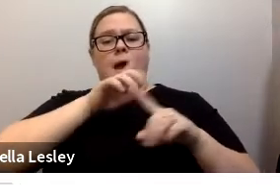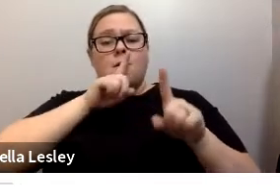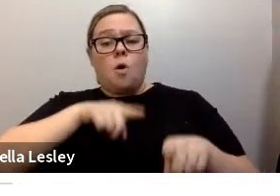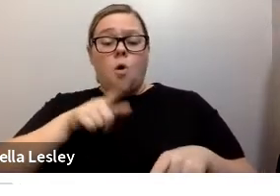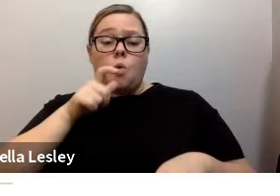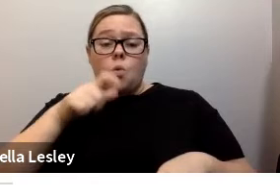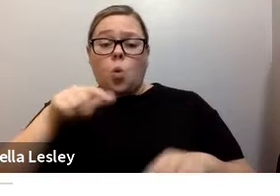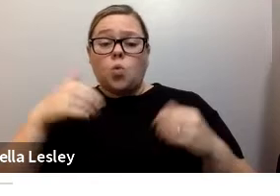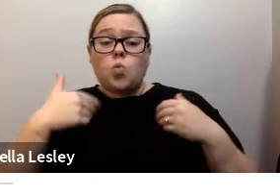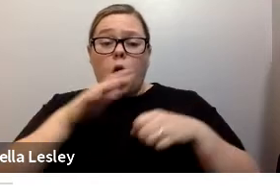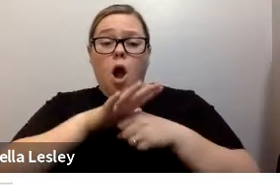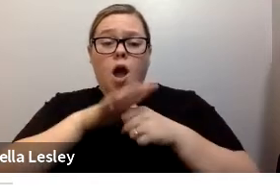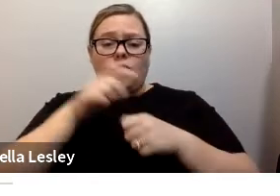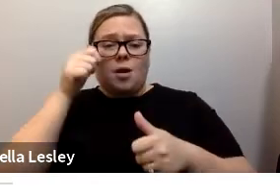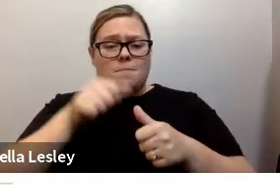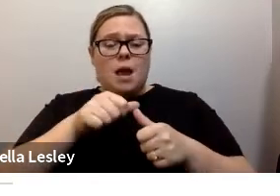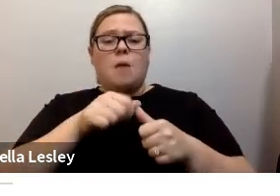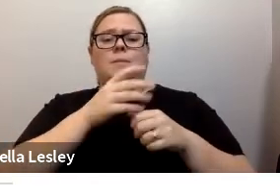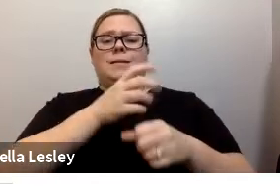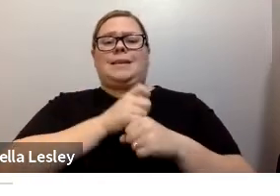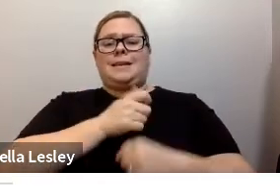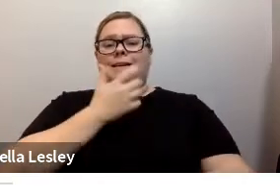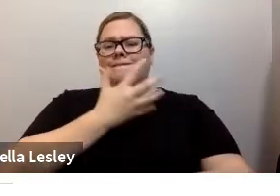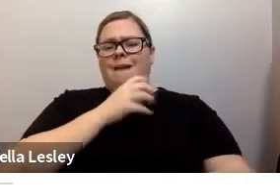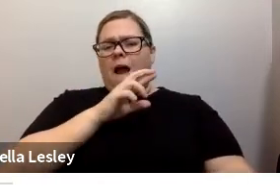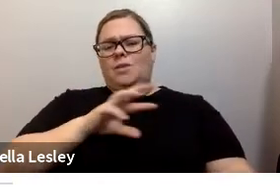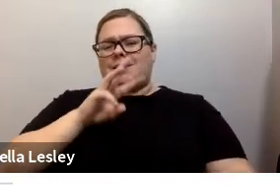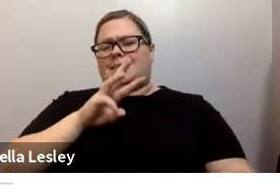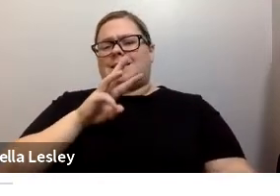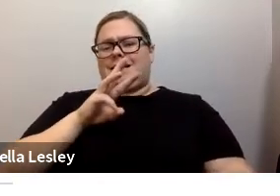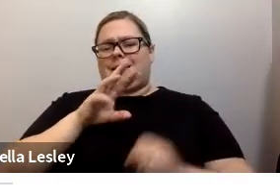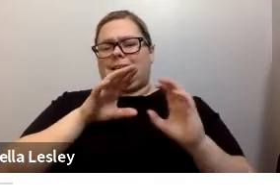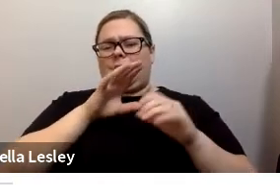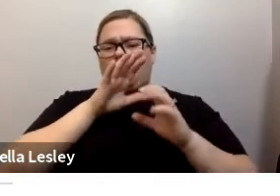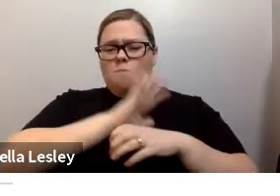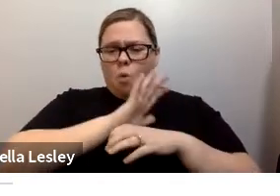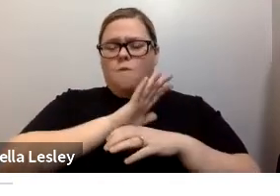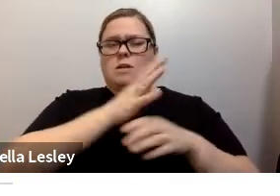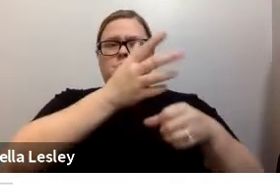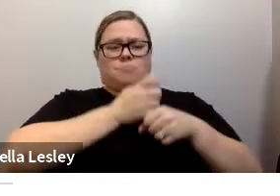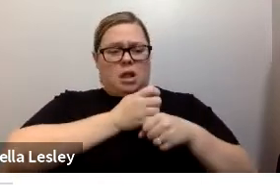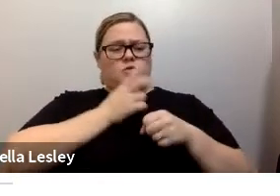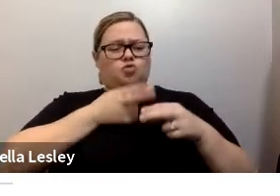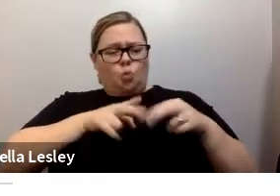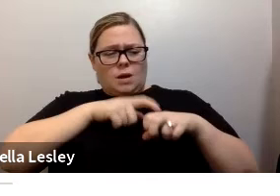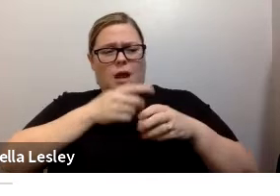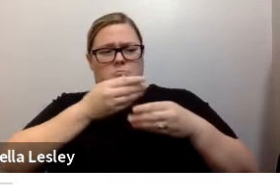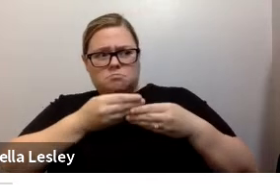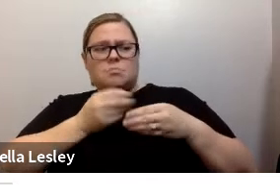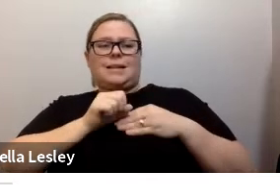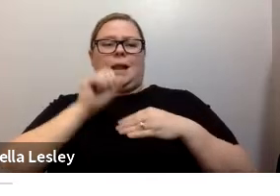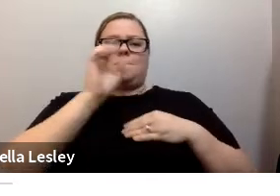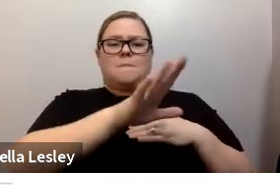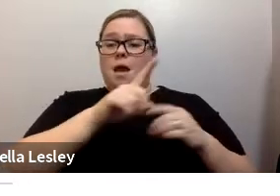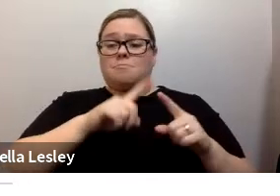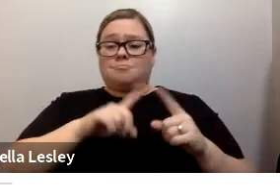to remember when you would get 5 or 6 videos from Netflix, you'd have them for a certain period of time and then you'd send them back. Well, that's all gone now because everything is